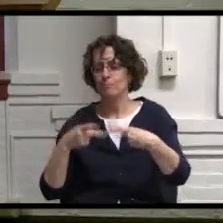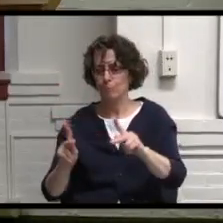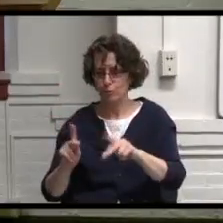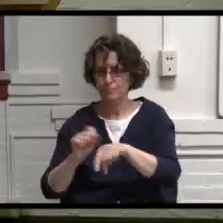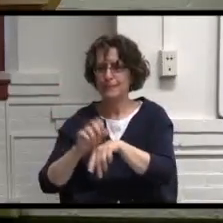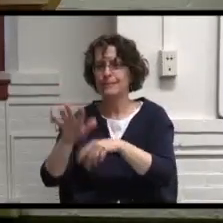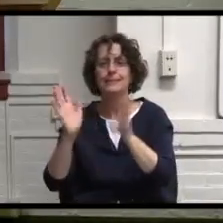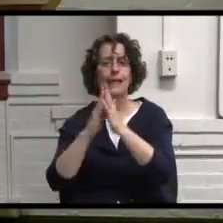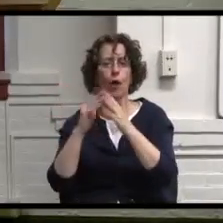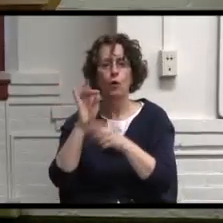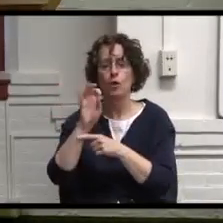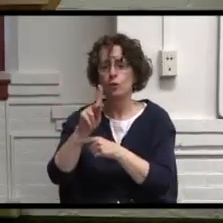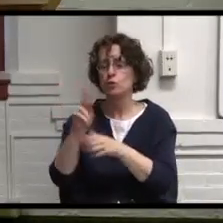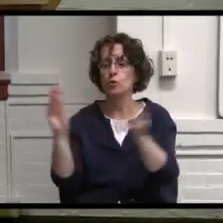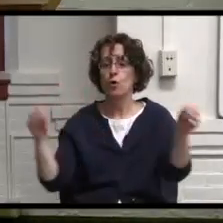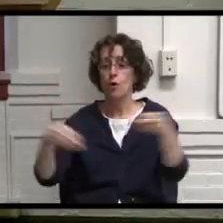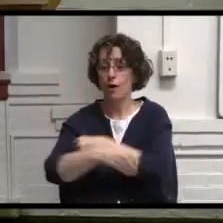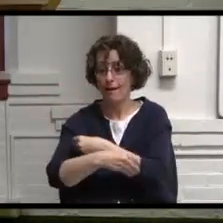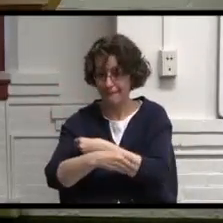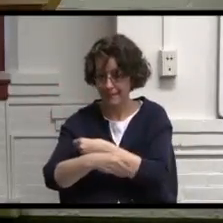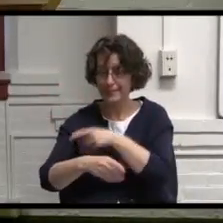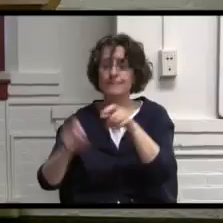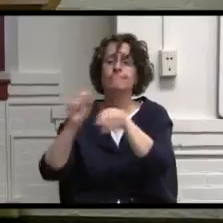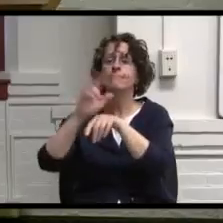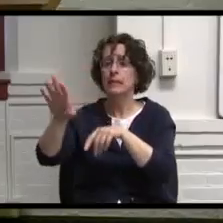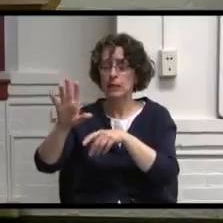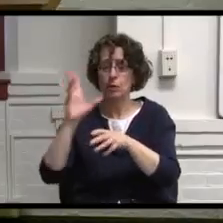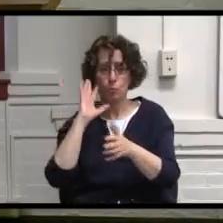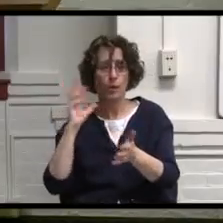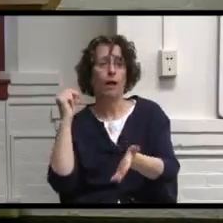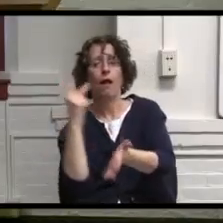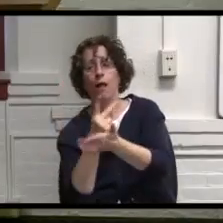removal, including cremains.